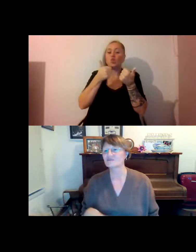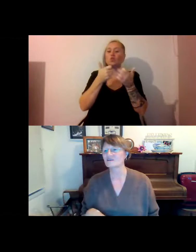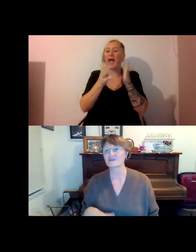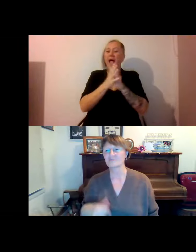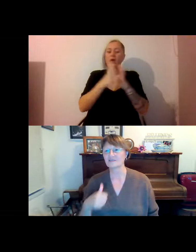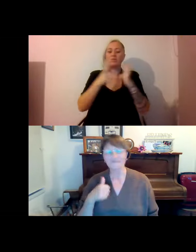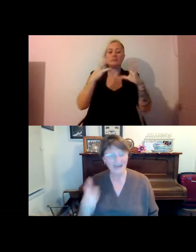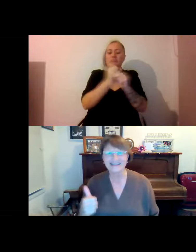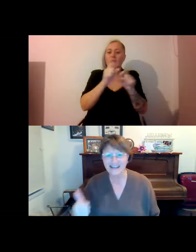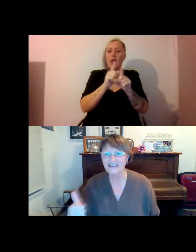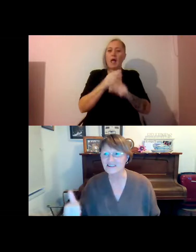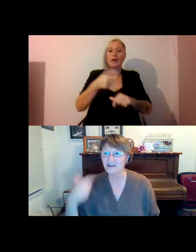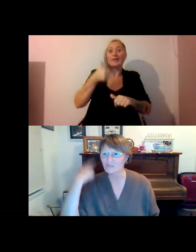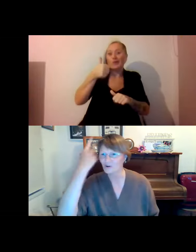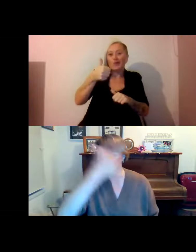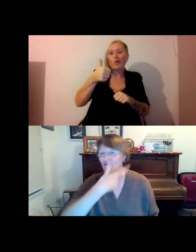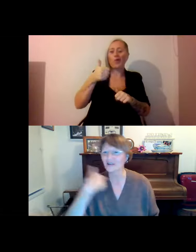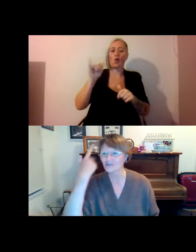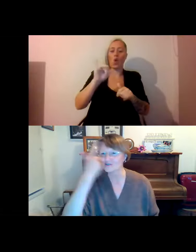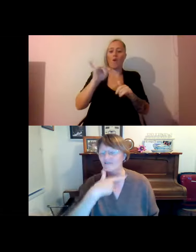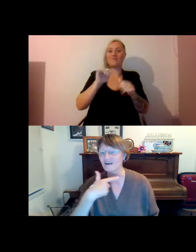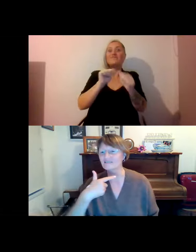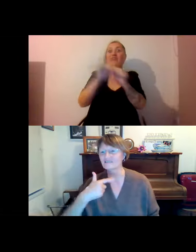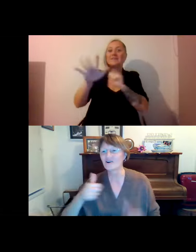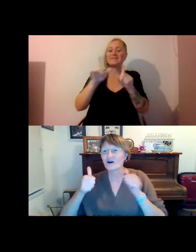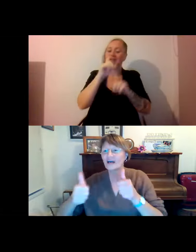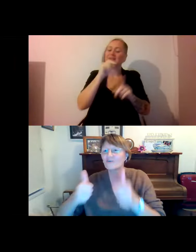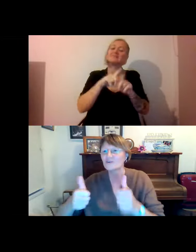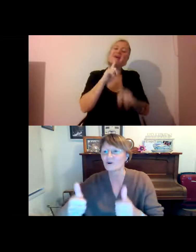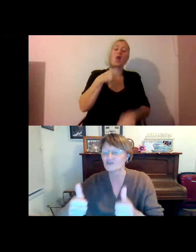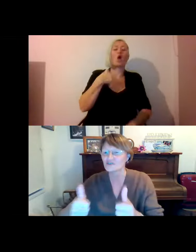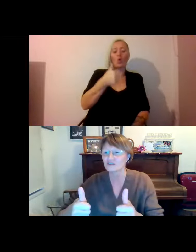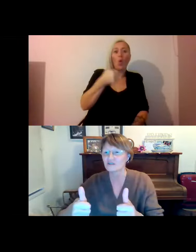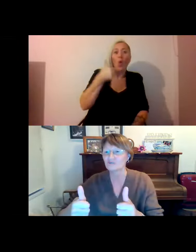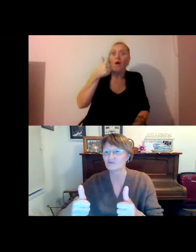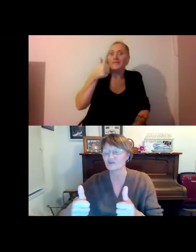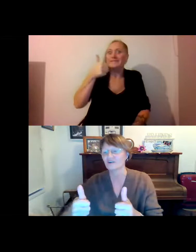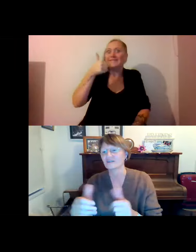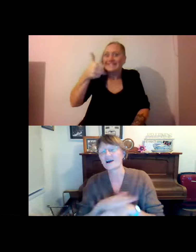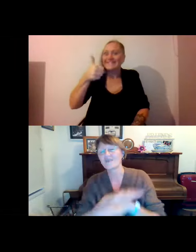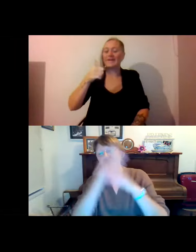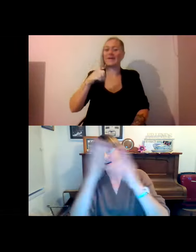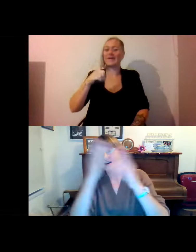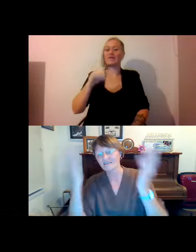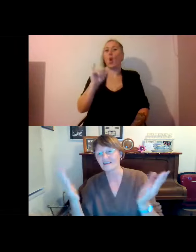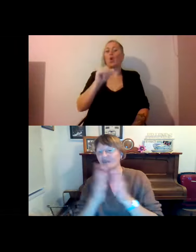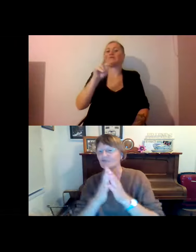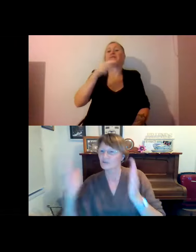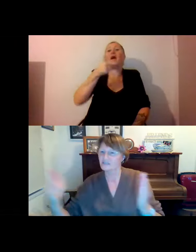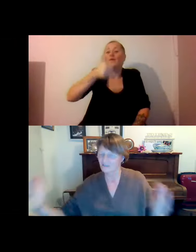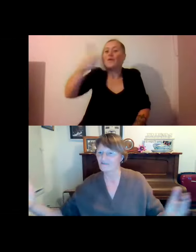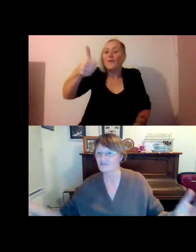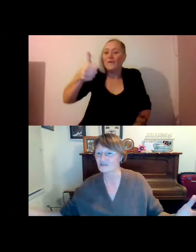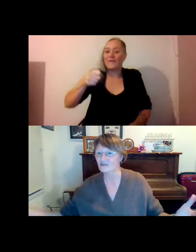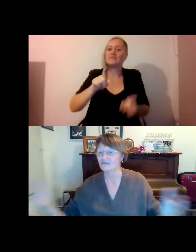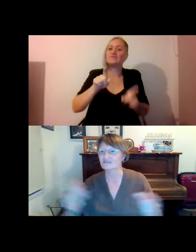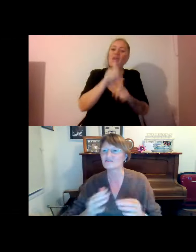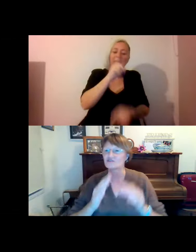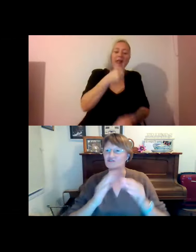might say something's fantastic by showing it on your face, or you might just do a double sign rather than have all the